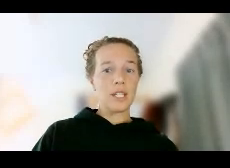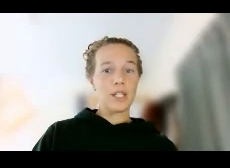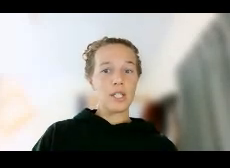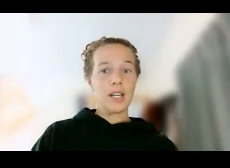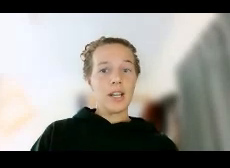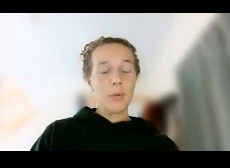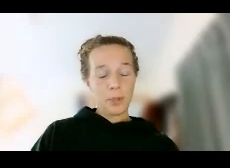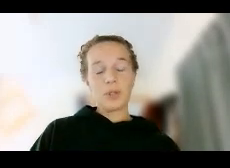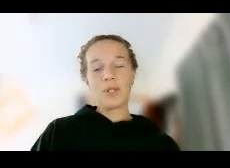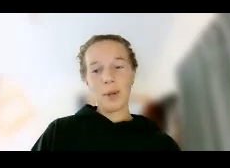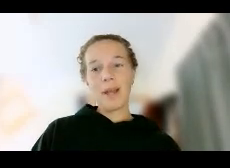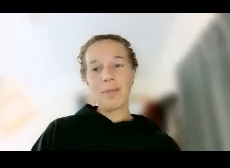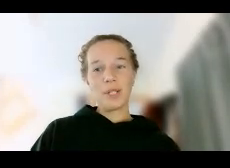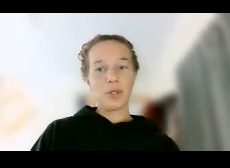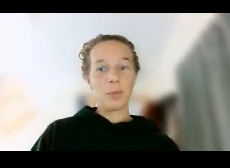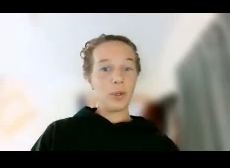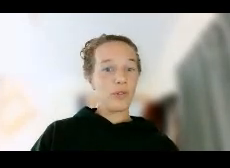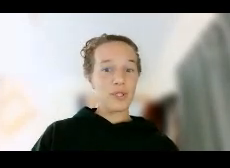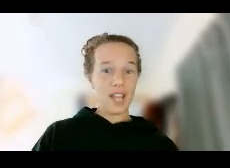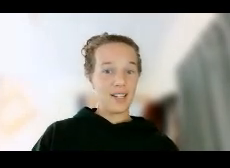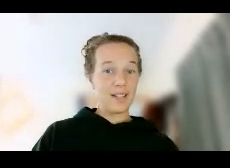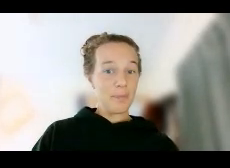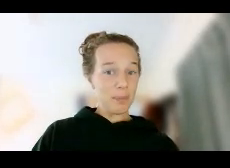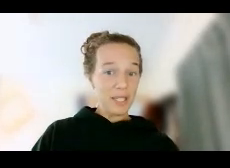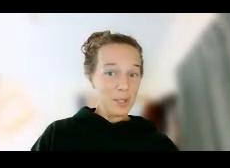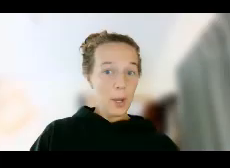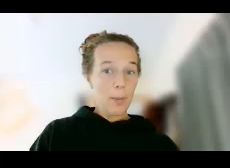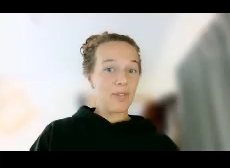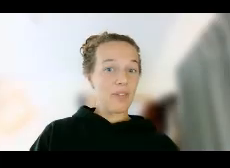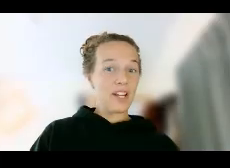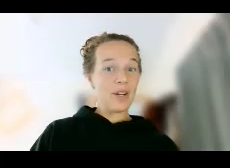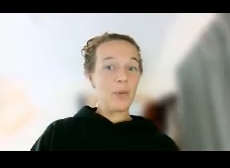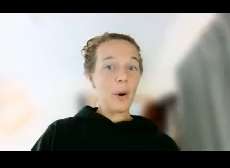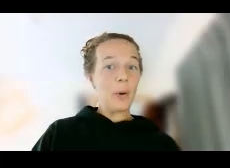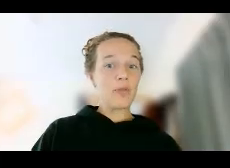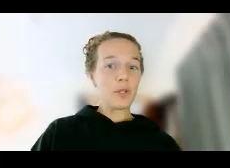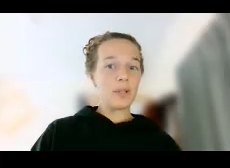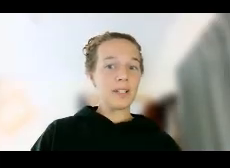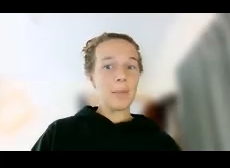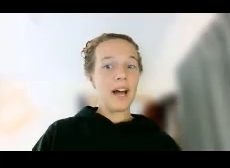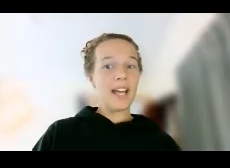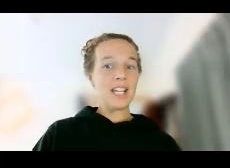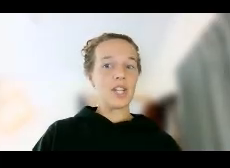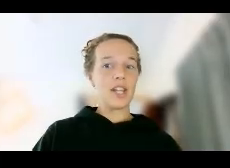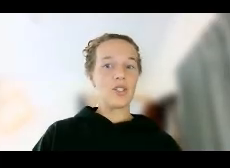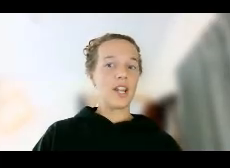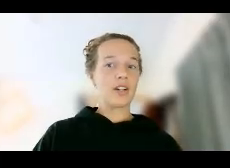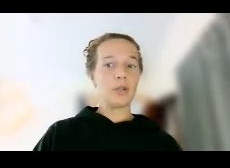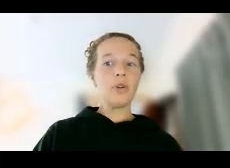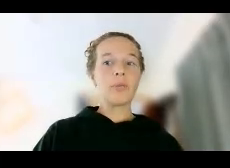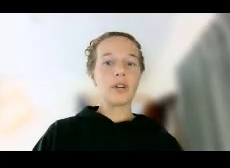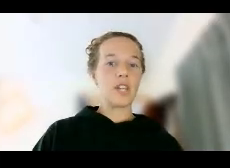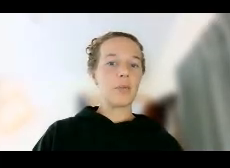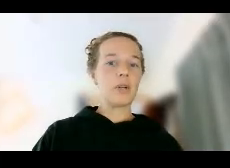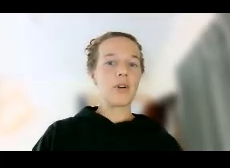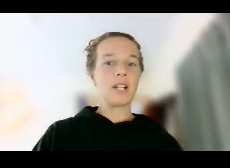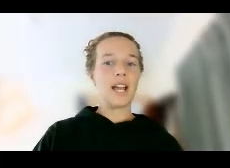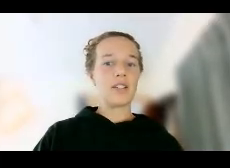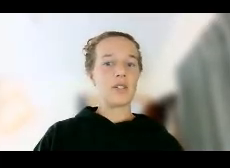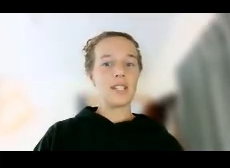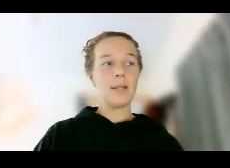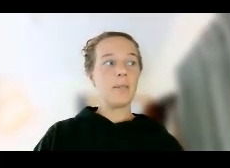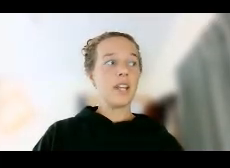Patricia Bay Beach was a beautiful sandy beach, but when a road was built nearby, it changed the natural movement of